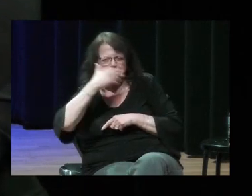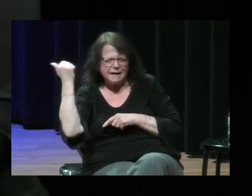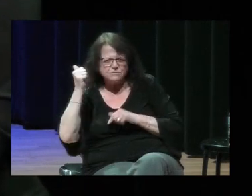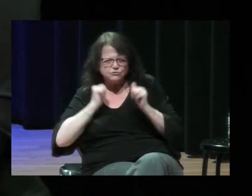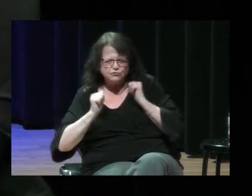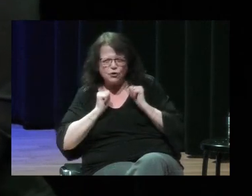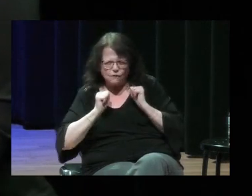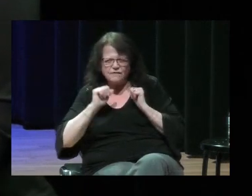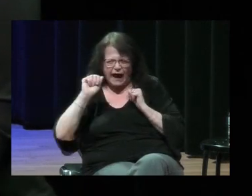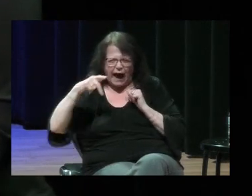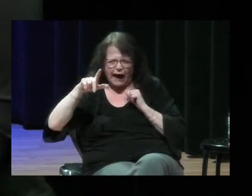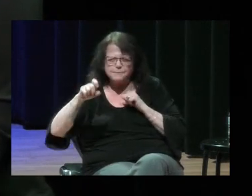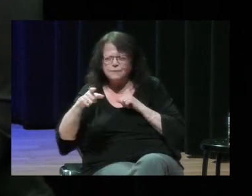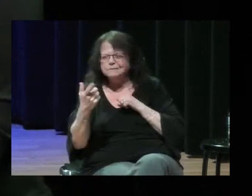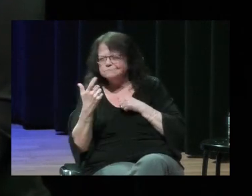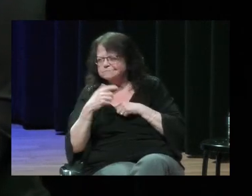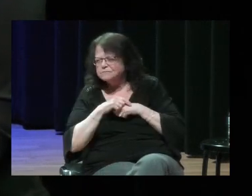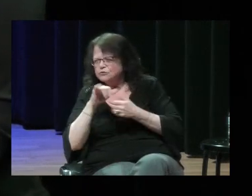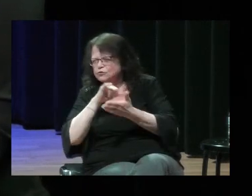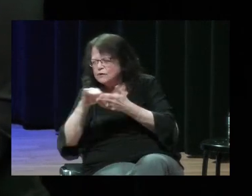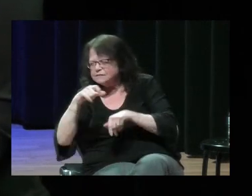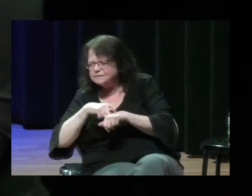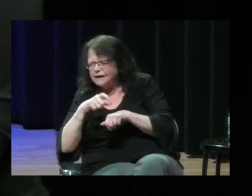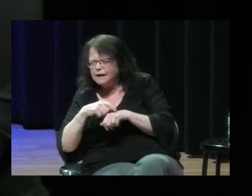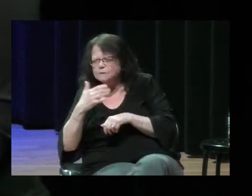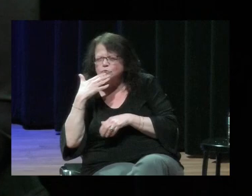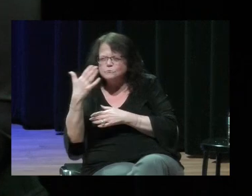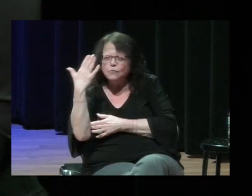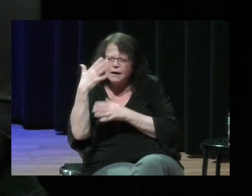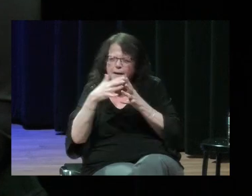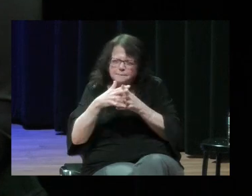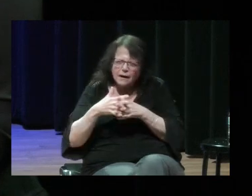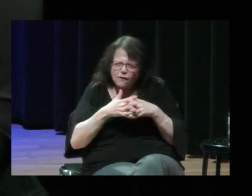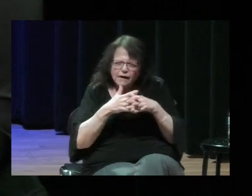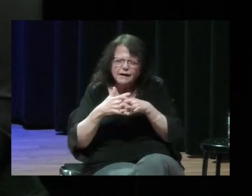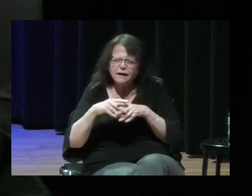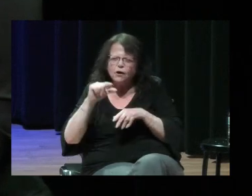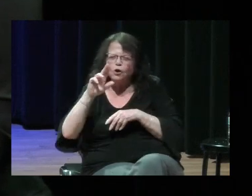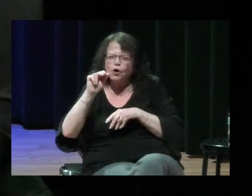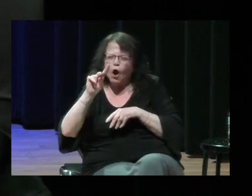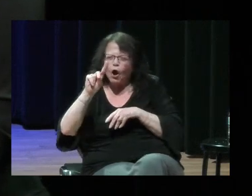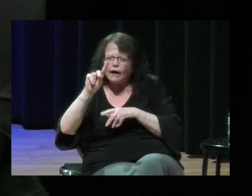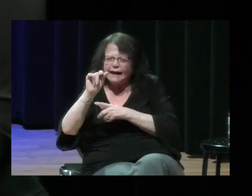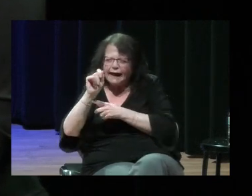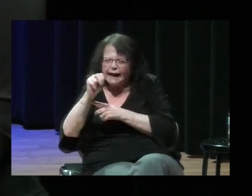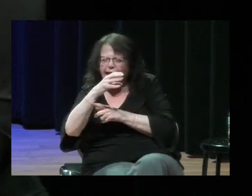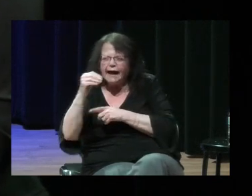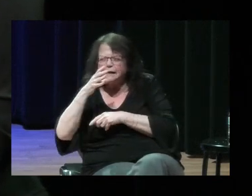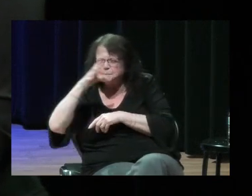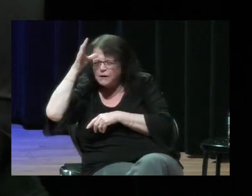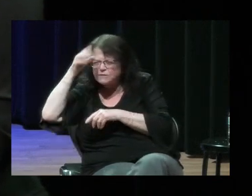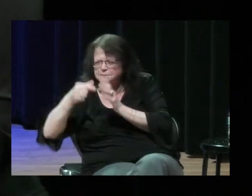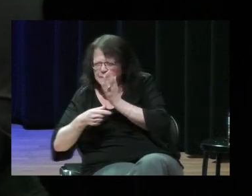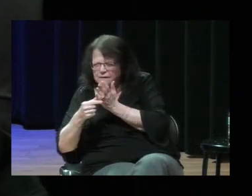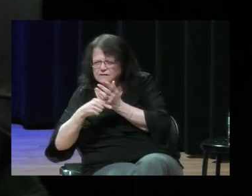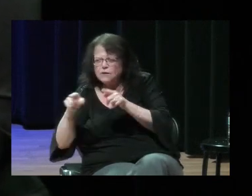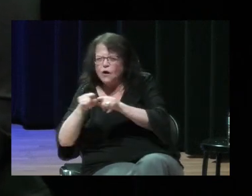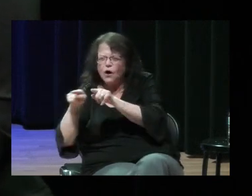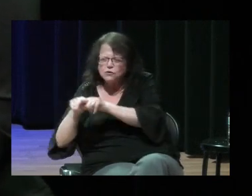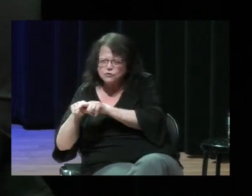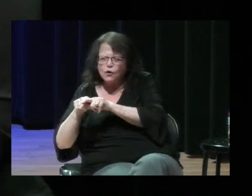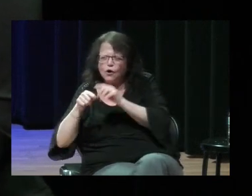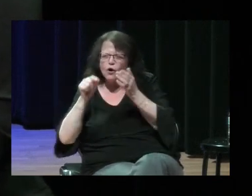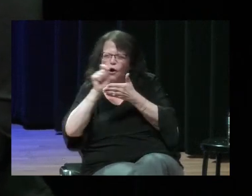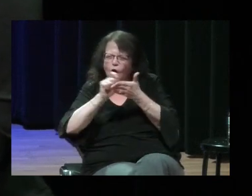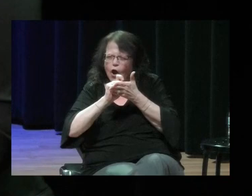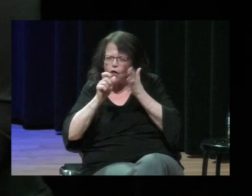The Atlantic, Good Morning America, The Guardian, Elle Magazine, and Parents Magazine. They are also the authors of Now What? How to